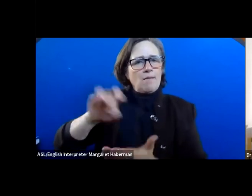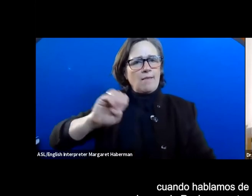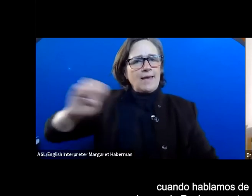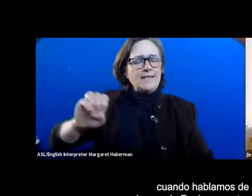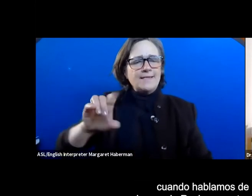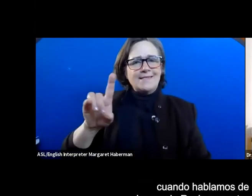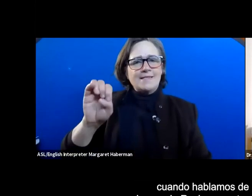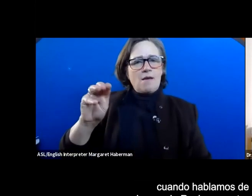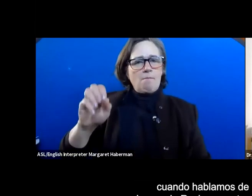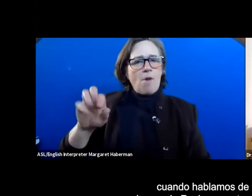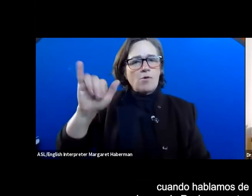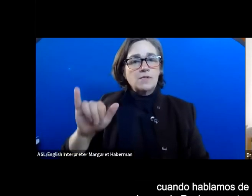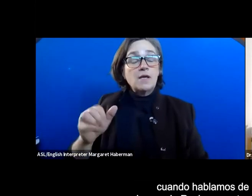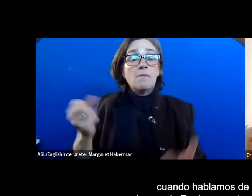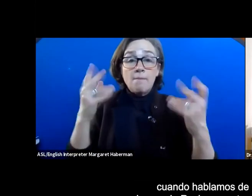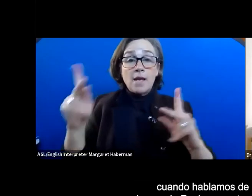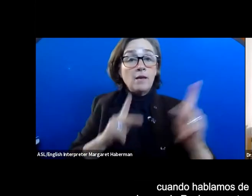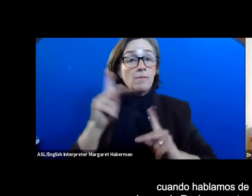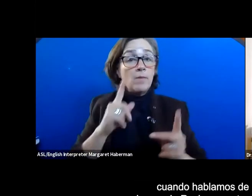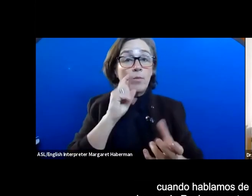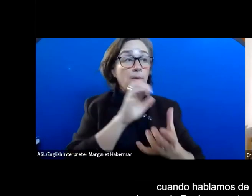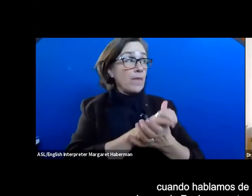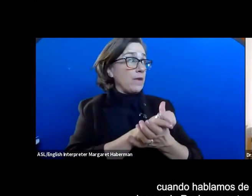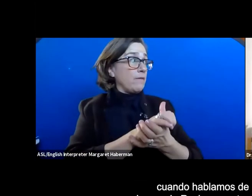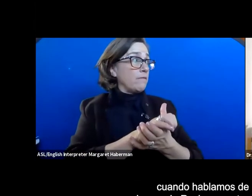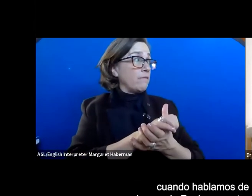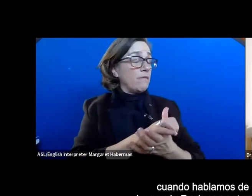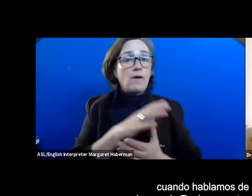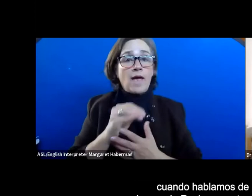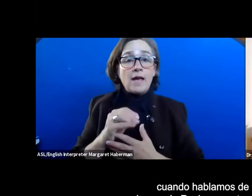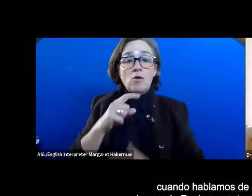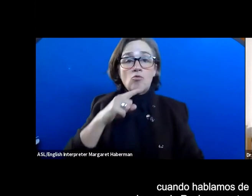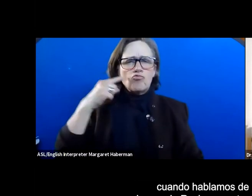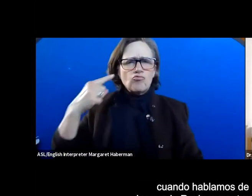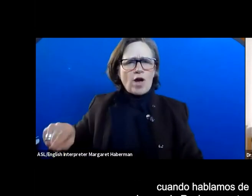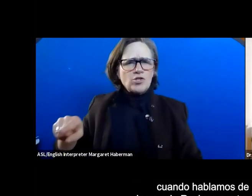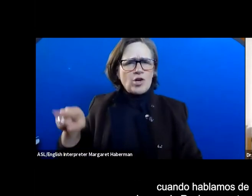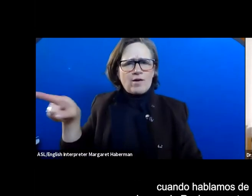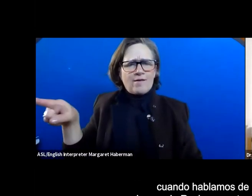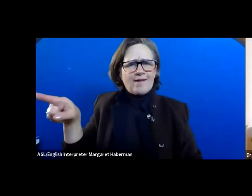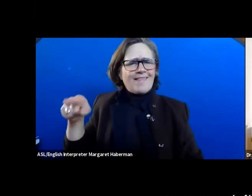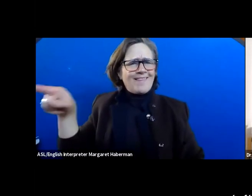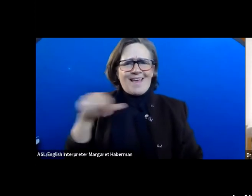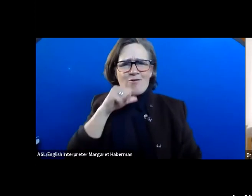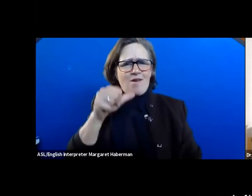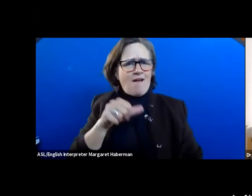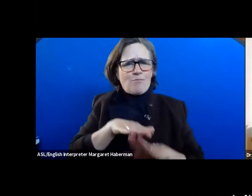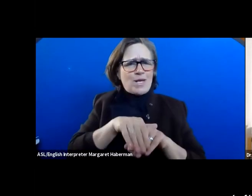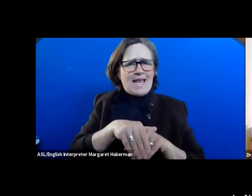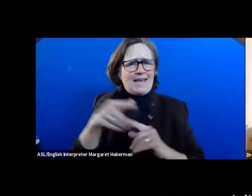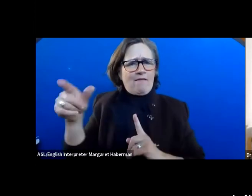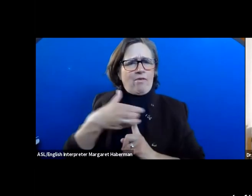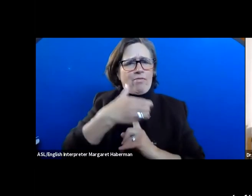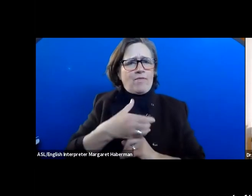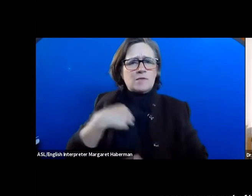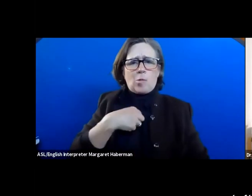So when we talk about Russia, nobody is pretending, Russia itself is not pretending to be a democracy. So it's easier for